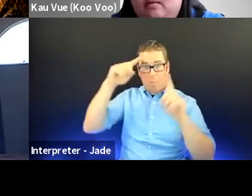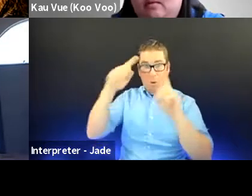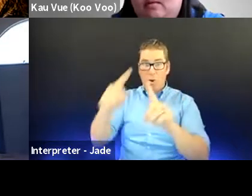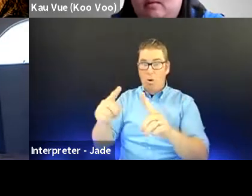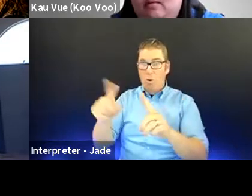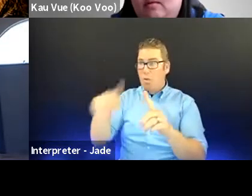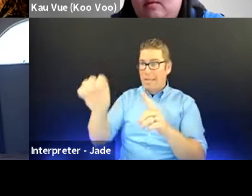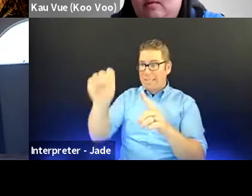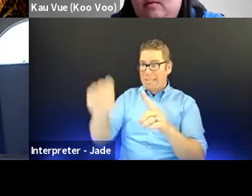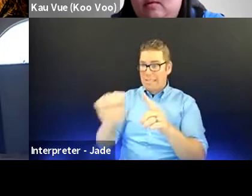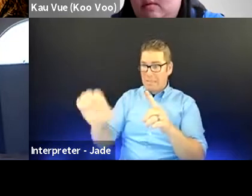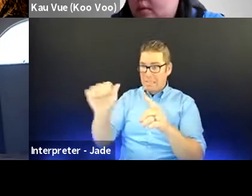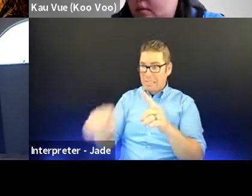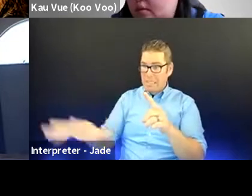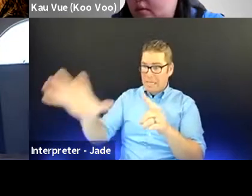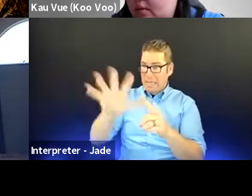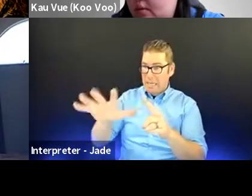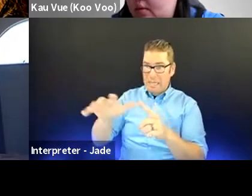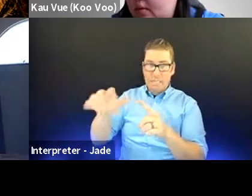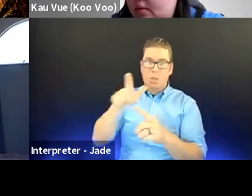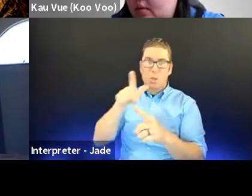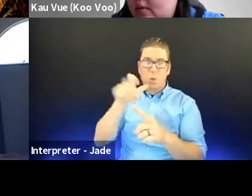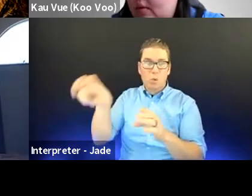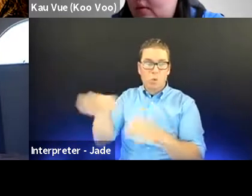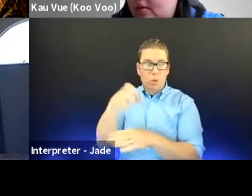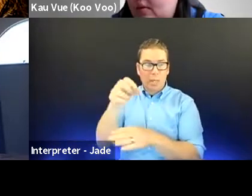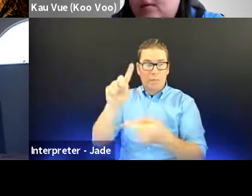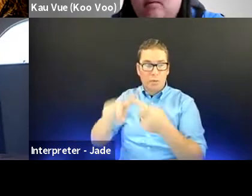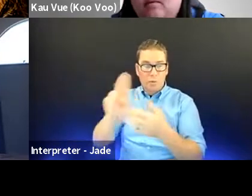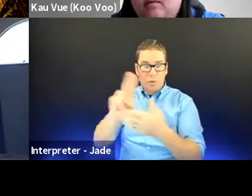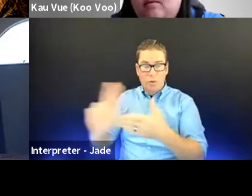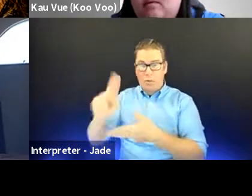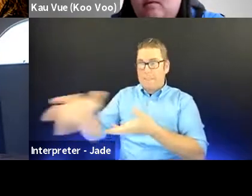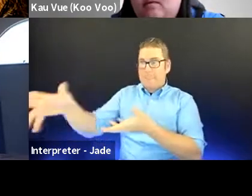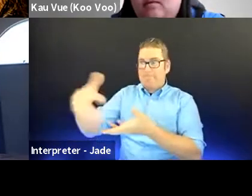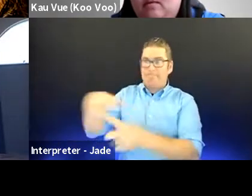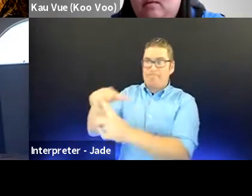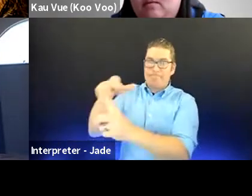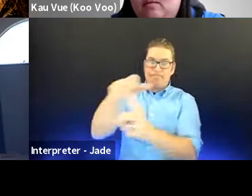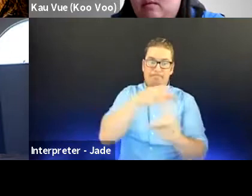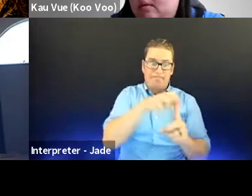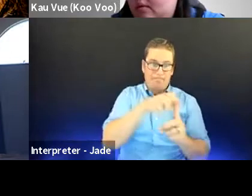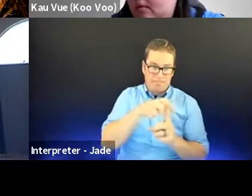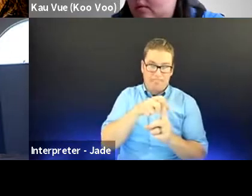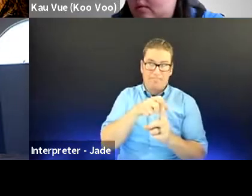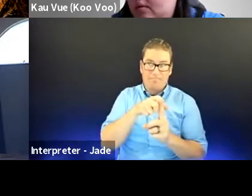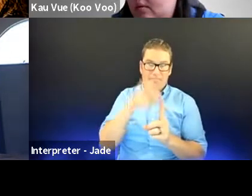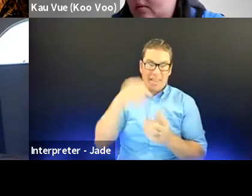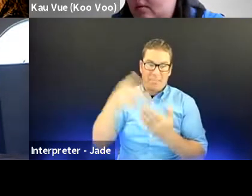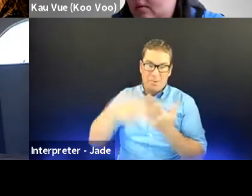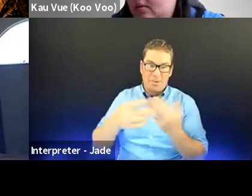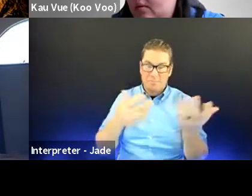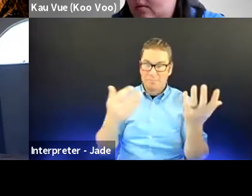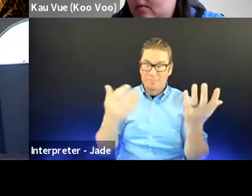students who transfer to universities. And, you know, personally and professionally and just in every